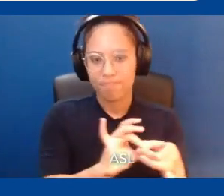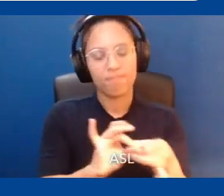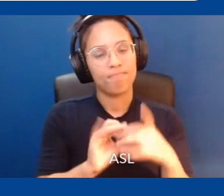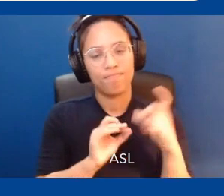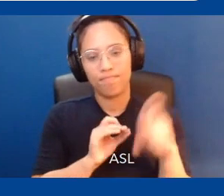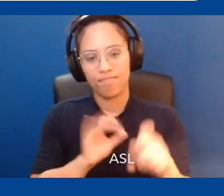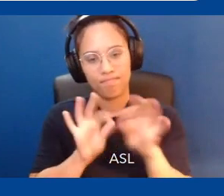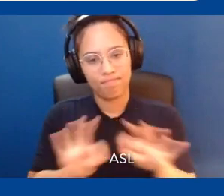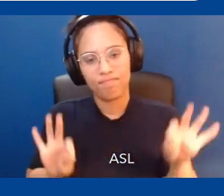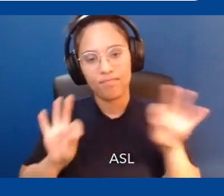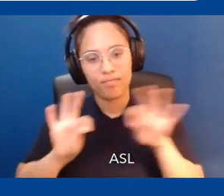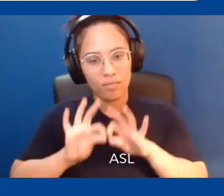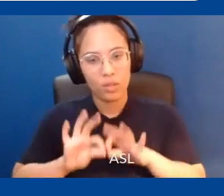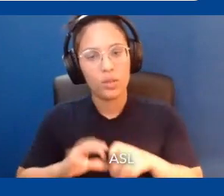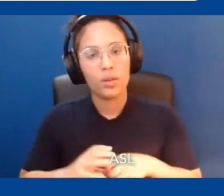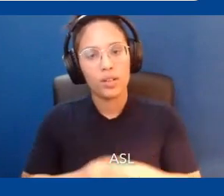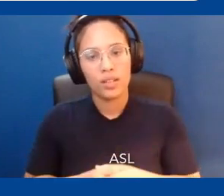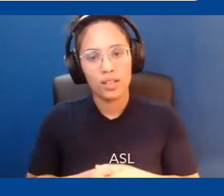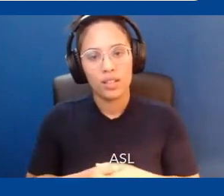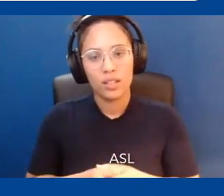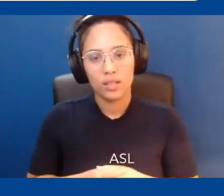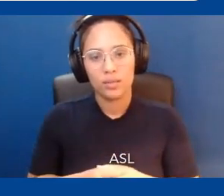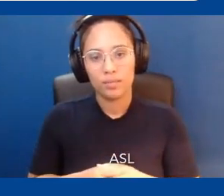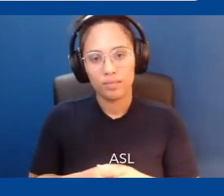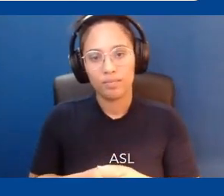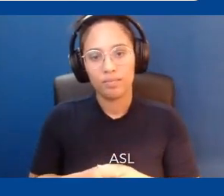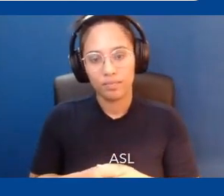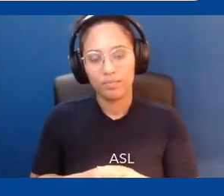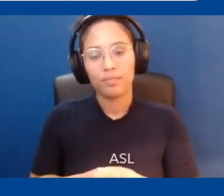like become